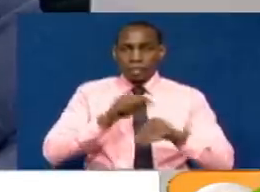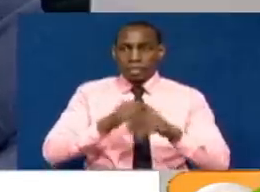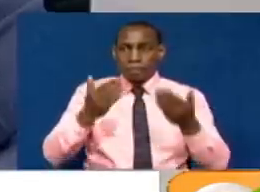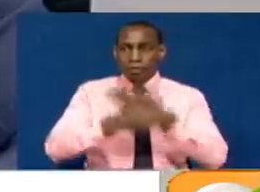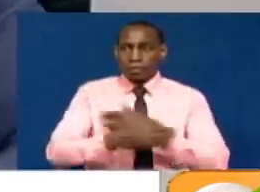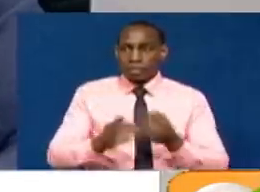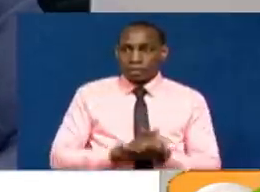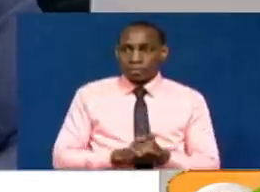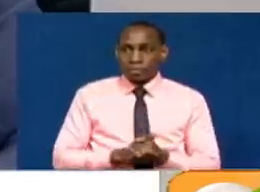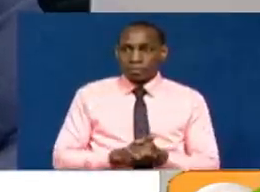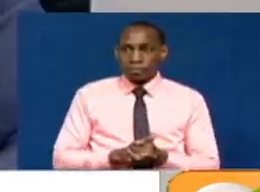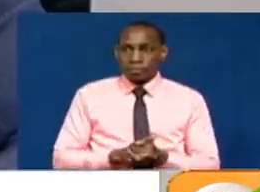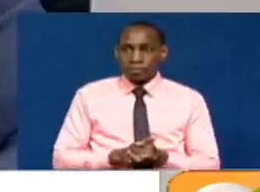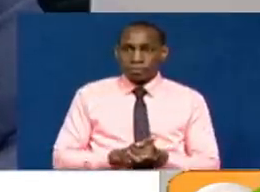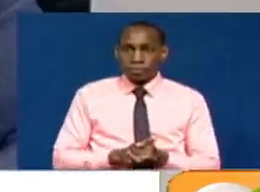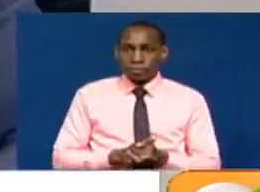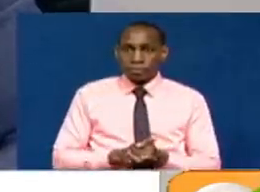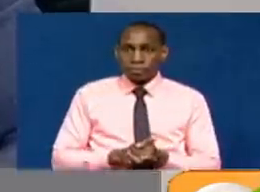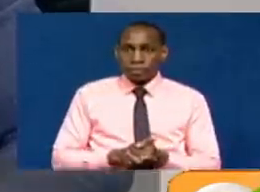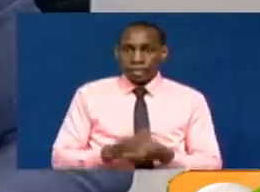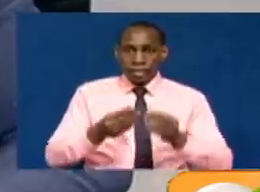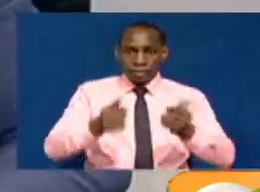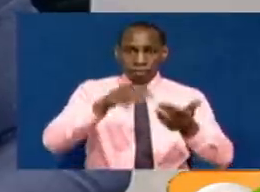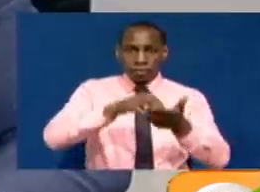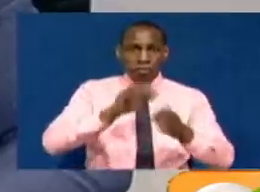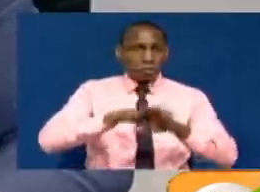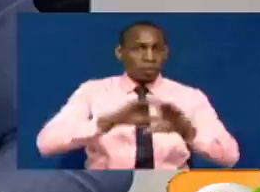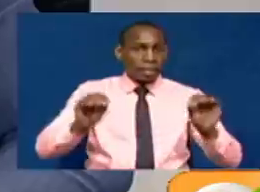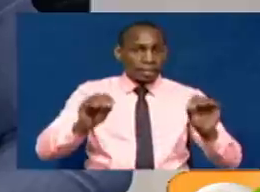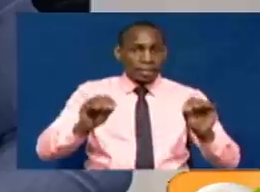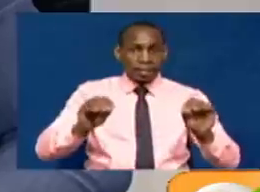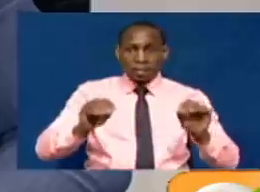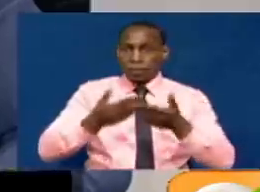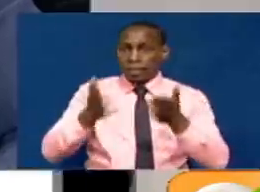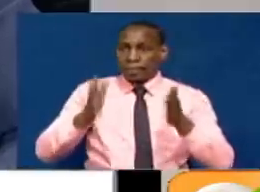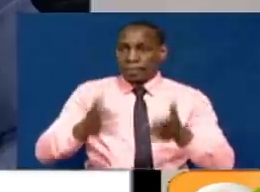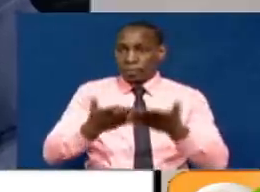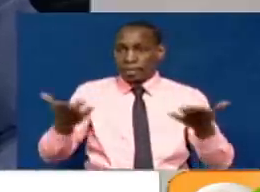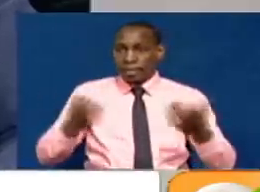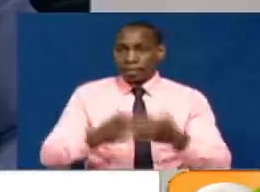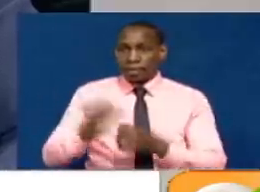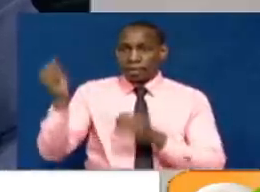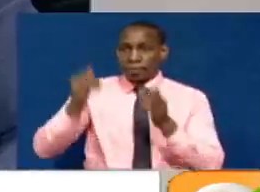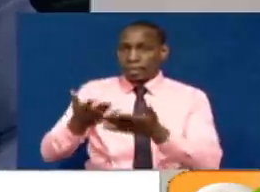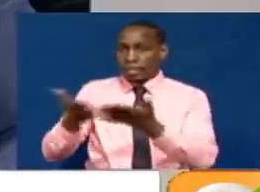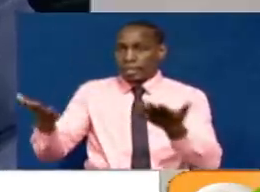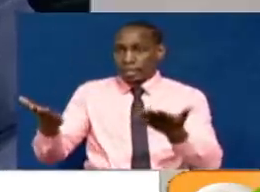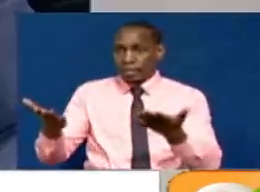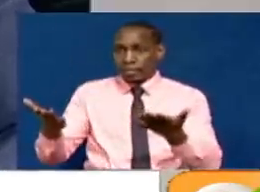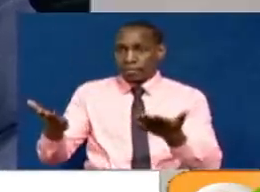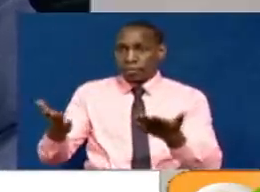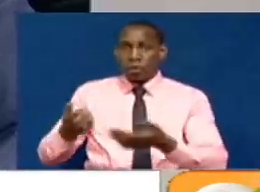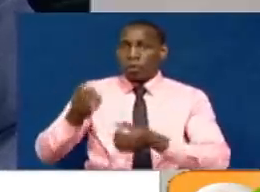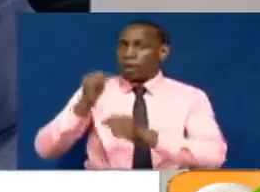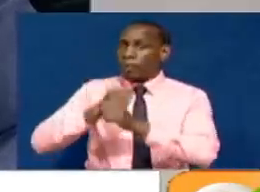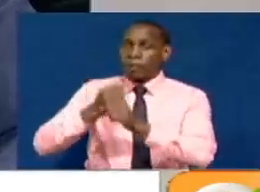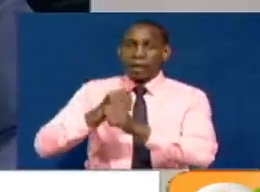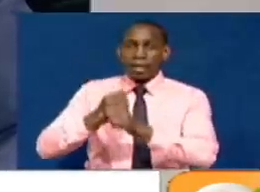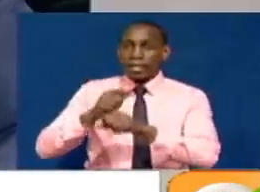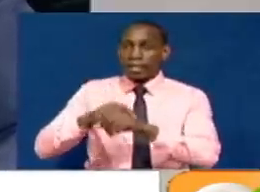animal farm that was that curfew. Because it was not making sense for anybody to have politicians and everybody else do their